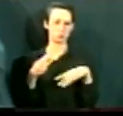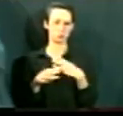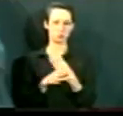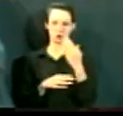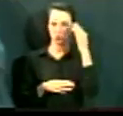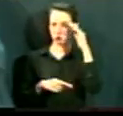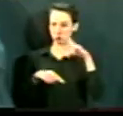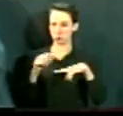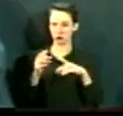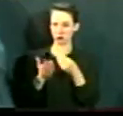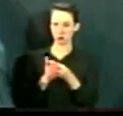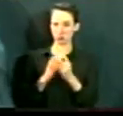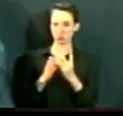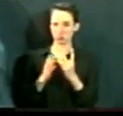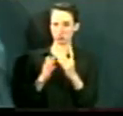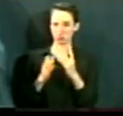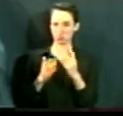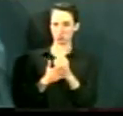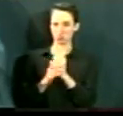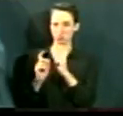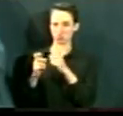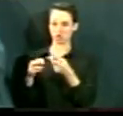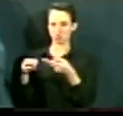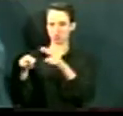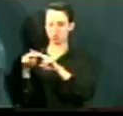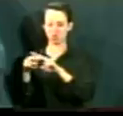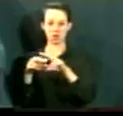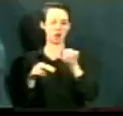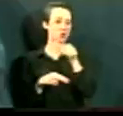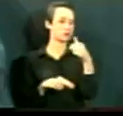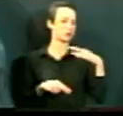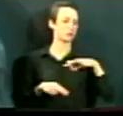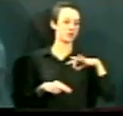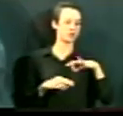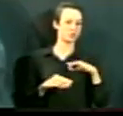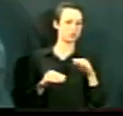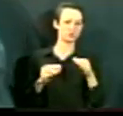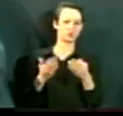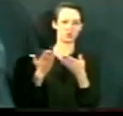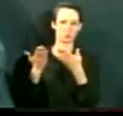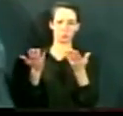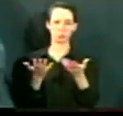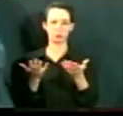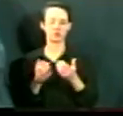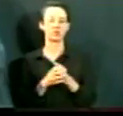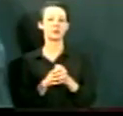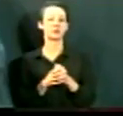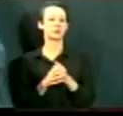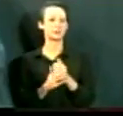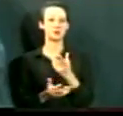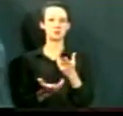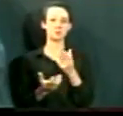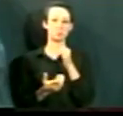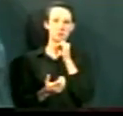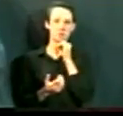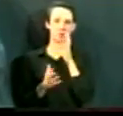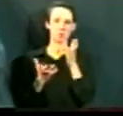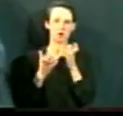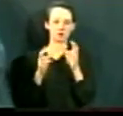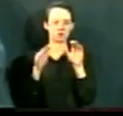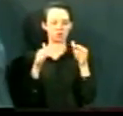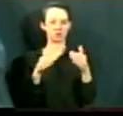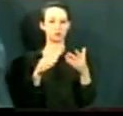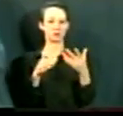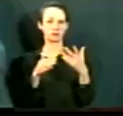salary, you always turn to benefits. What other benefits can I offer? You certainly don't look to take those benefits away or those choices away. And